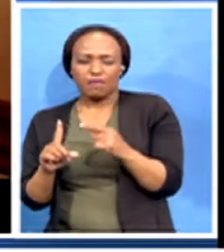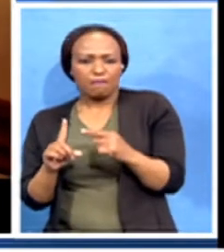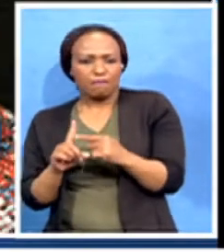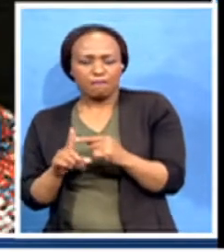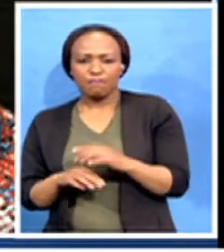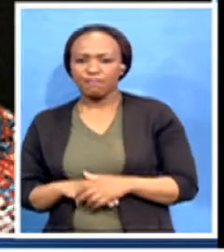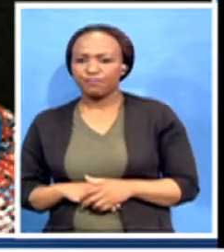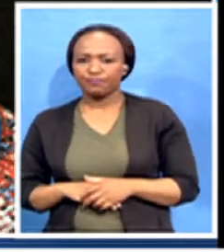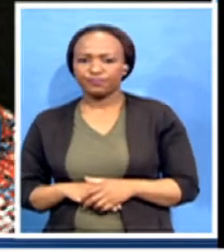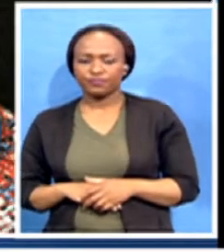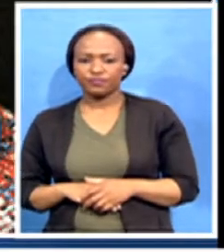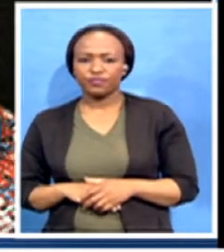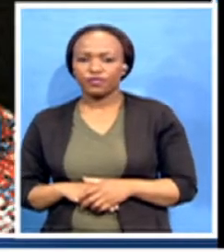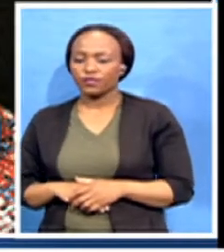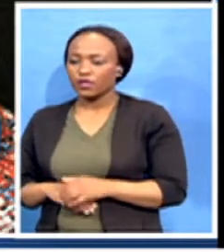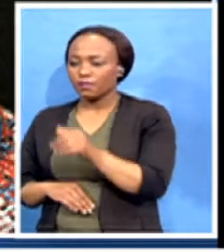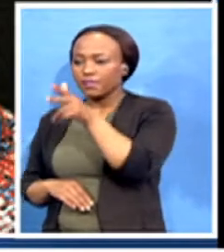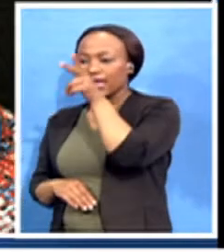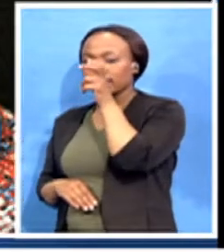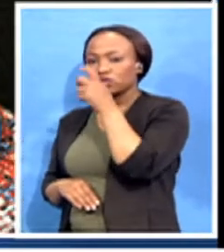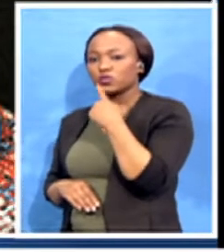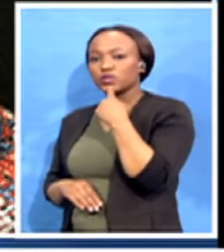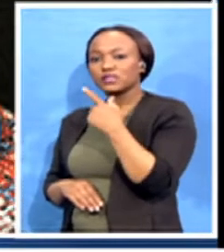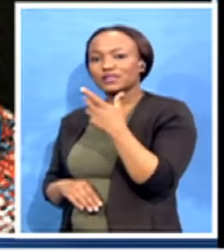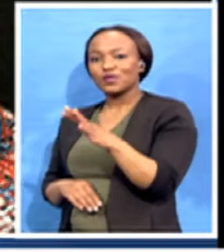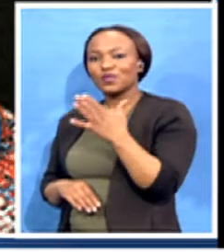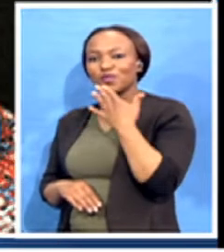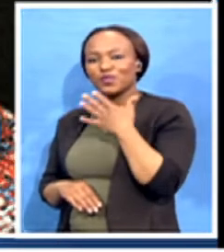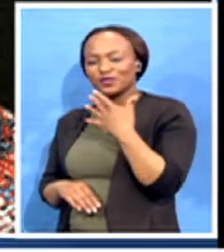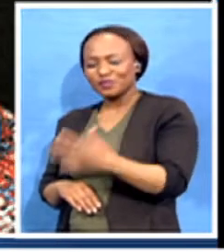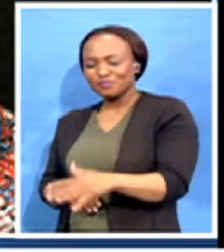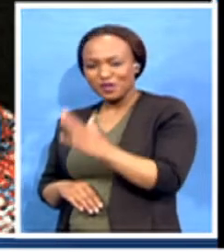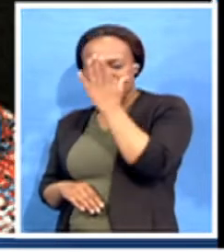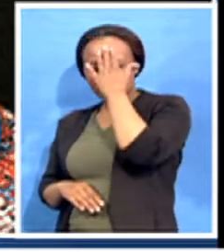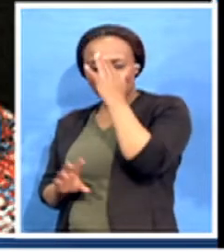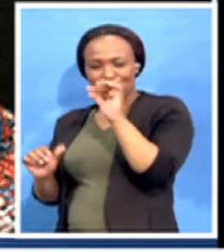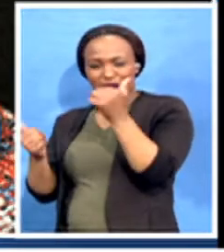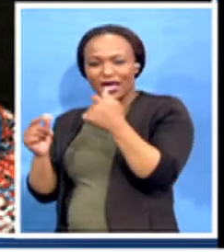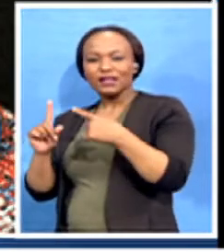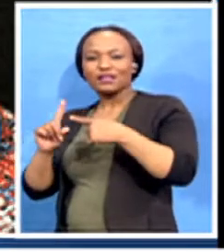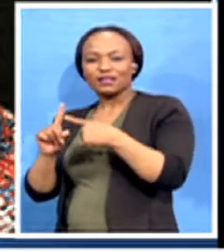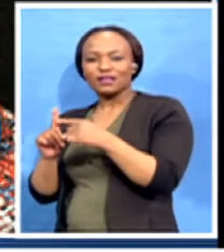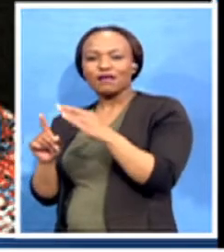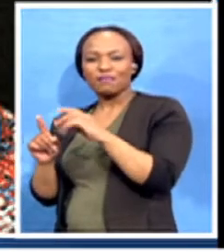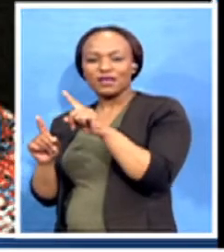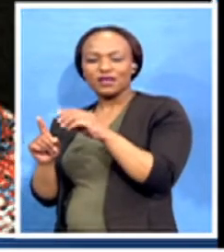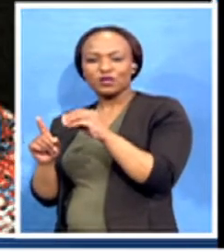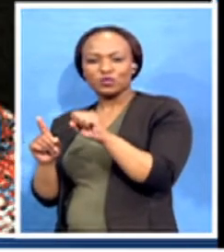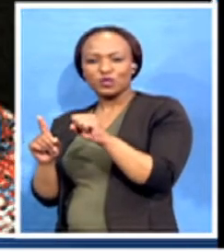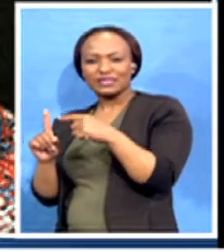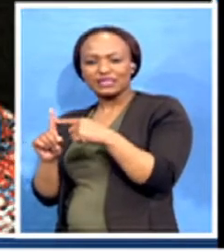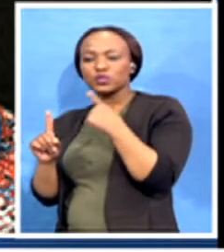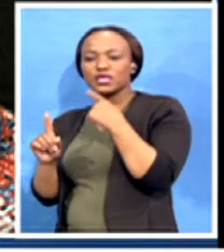much. You know, Dr. Bam, just listening to you, I can't help notice the kind of fondness that you have of Mr. George Bizos. And you described him